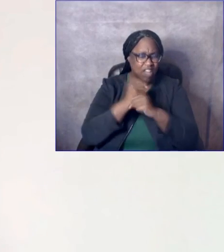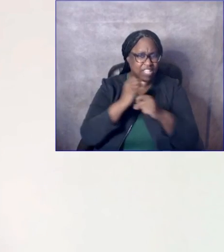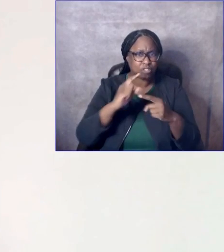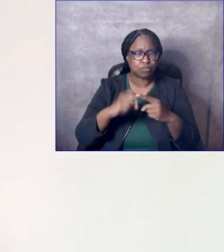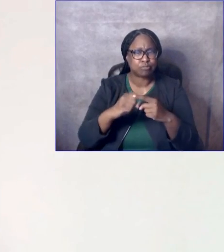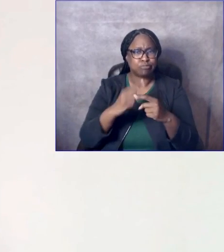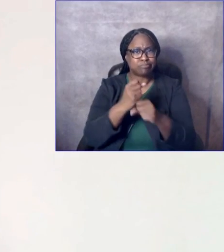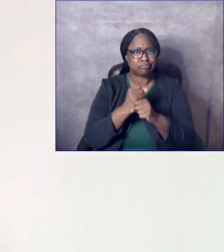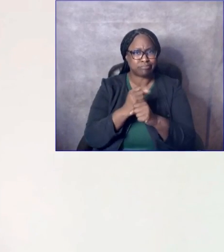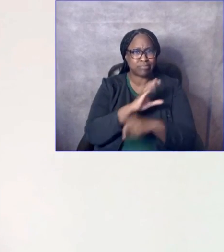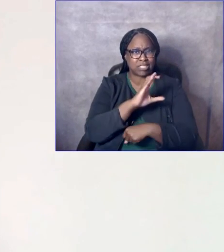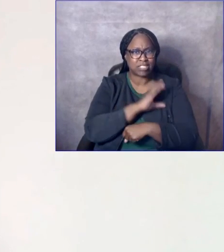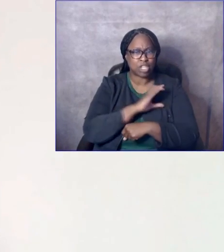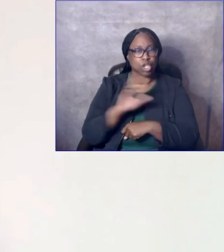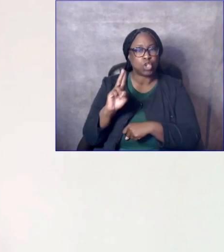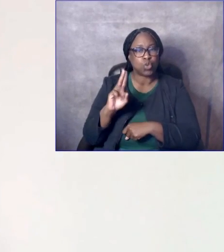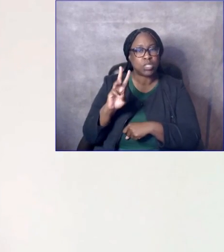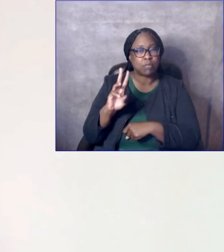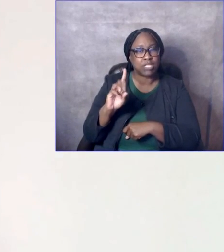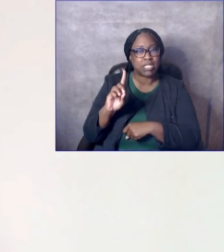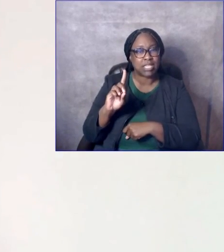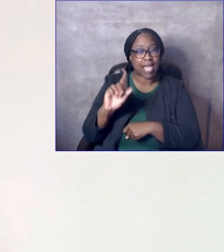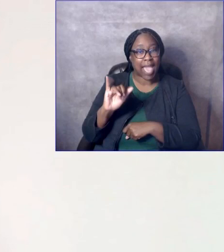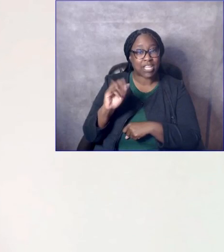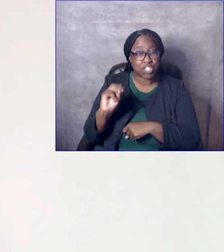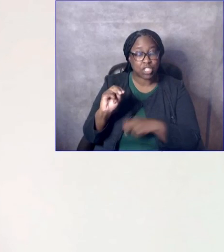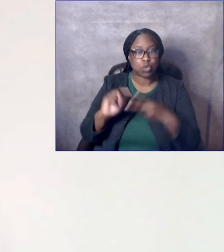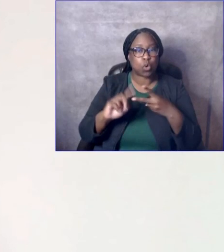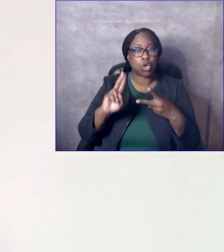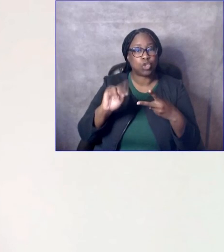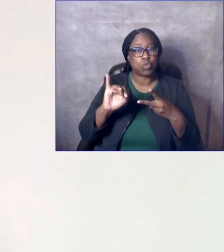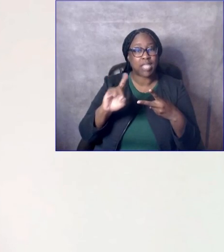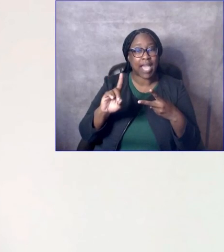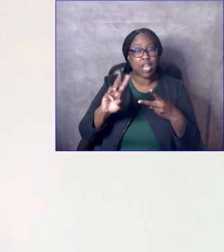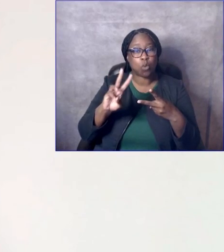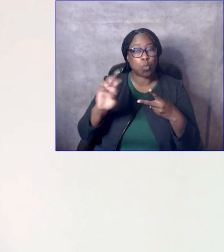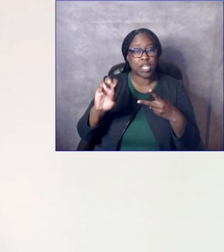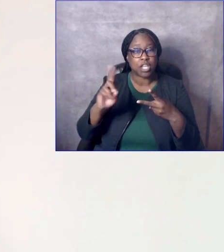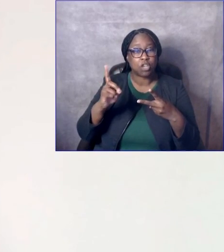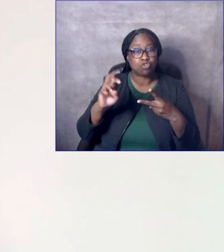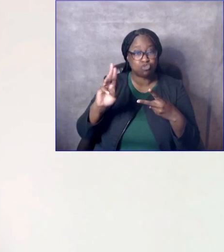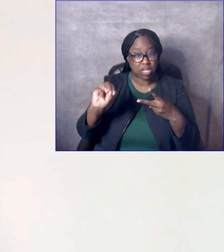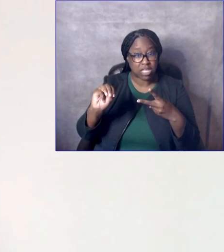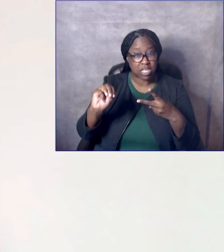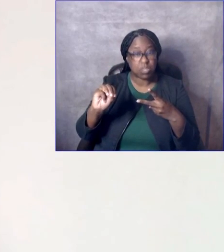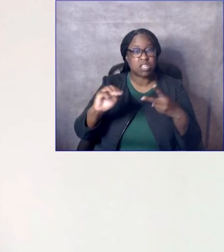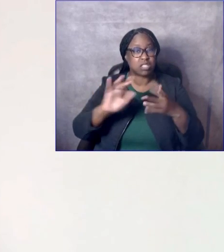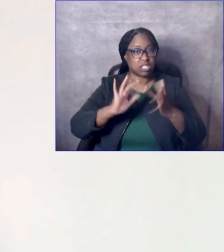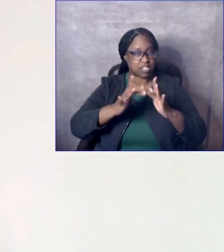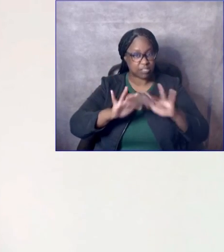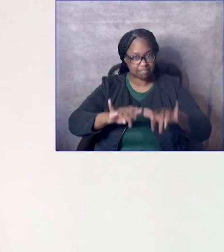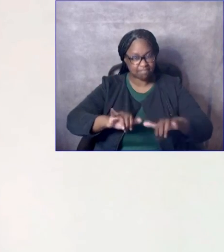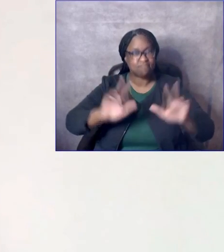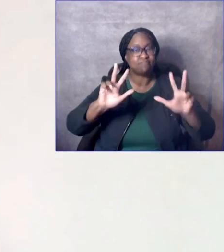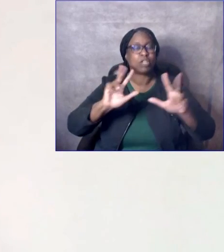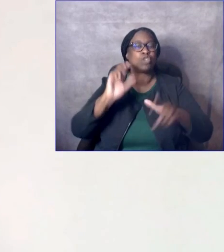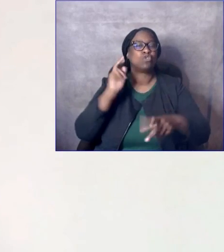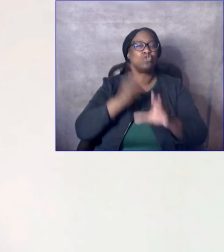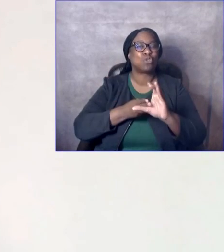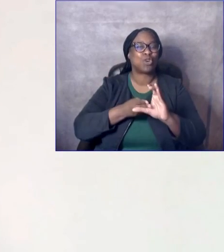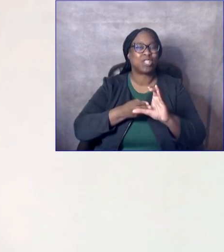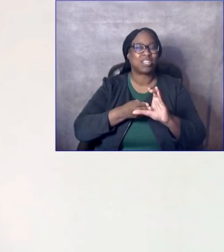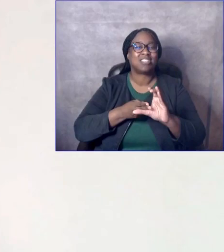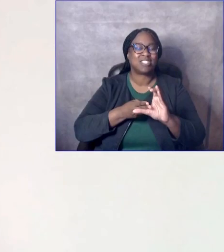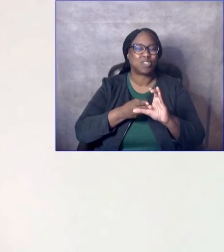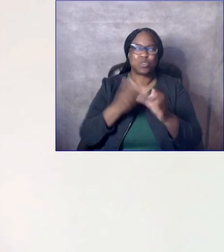at UWD Action or at United We Dream to make calls to Democrats to deliver citizenship no matter what. Thank